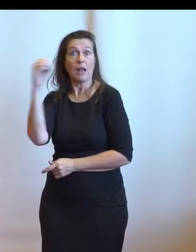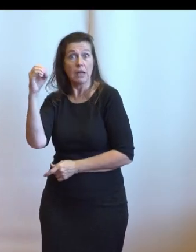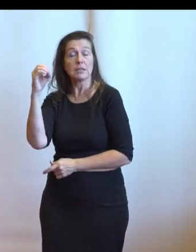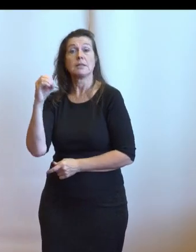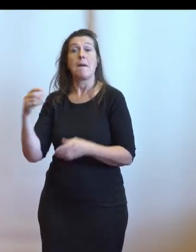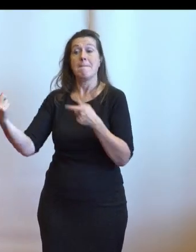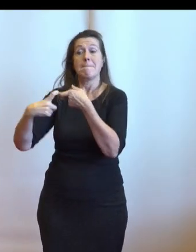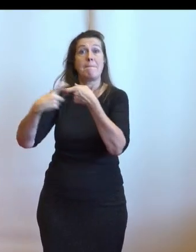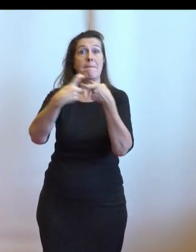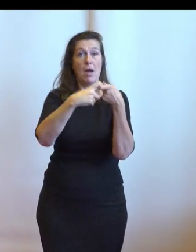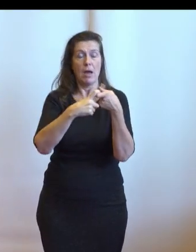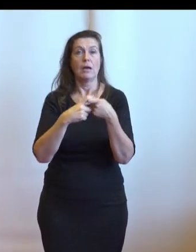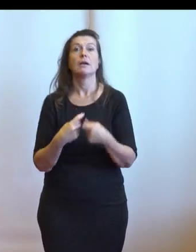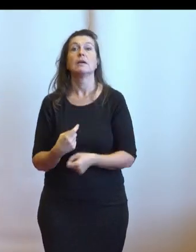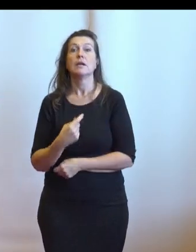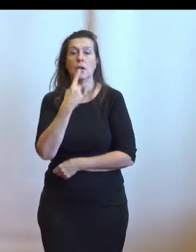193